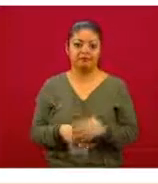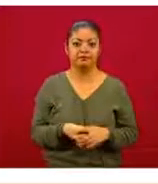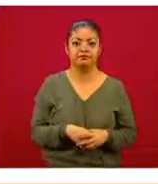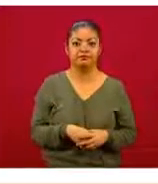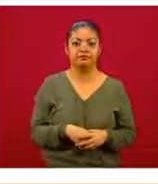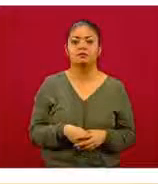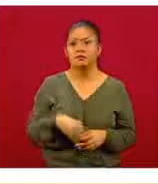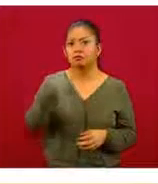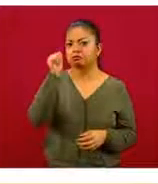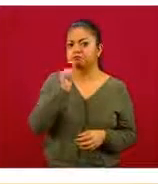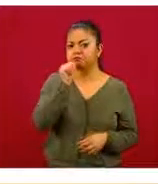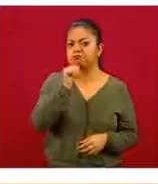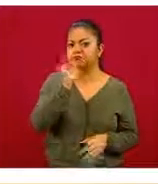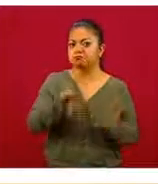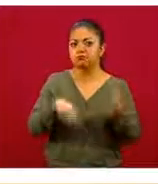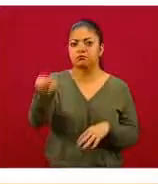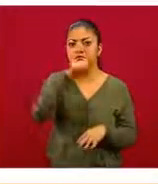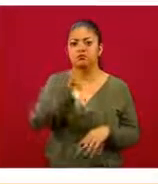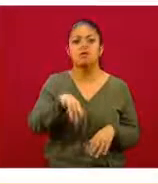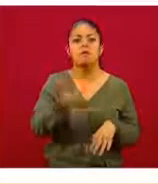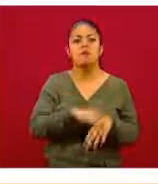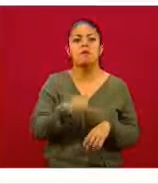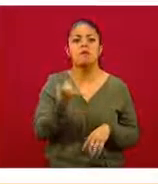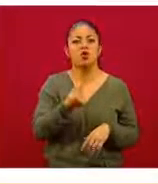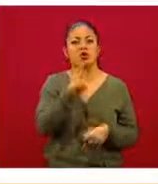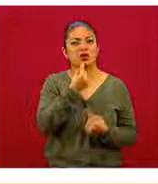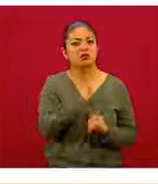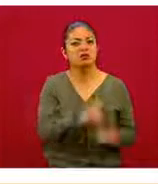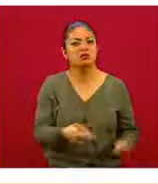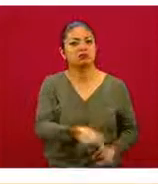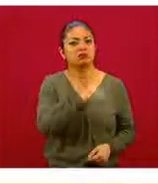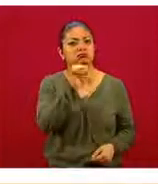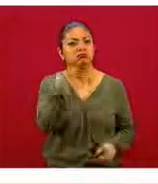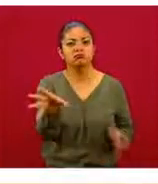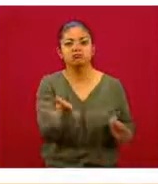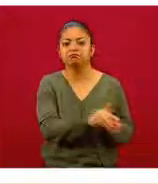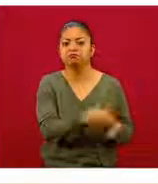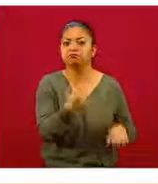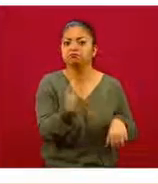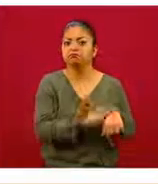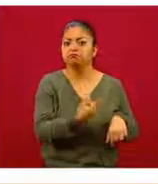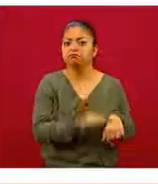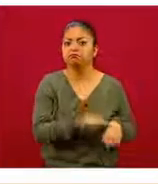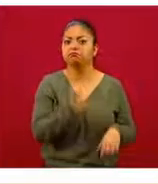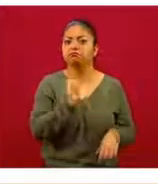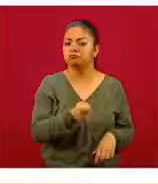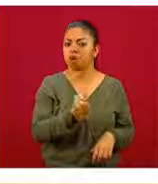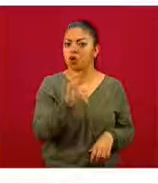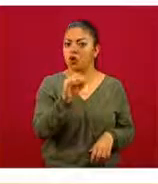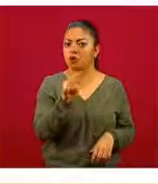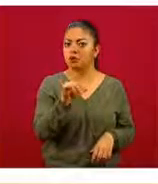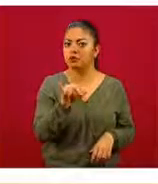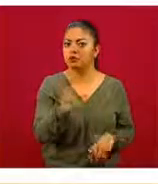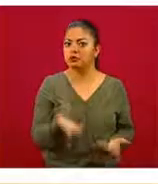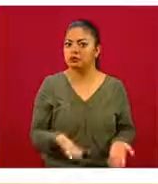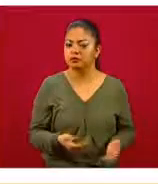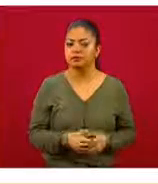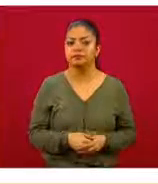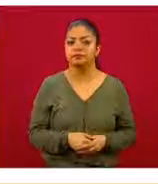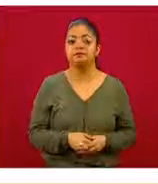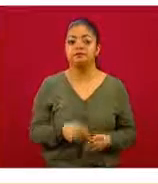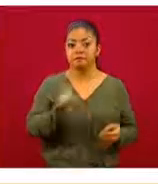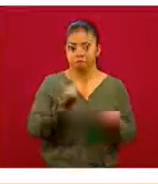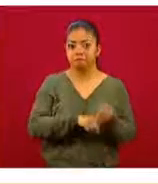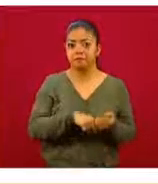that we can act on them if we see them. Many people have asked us and said, why are children not affected so much